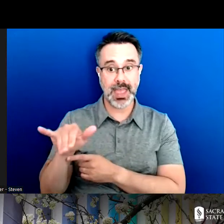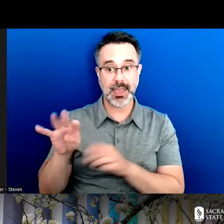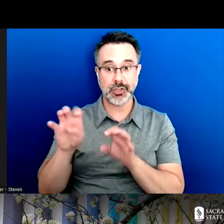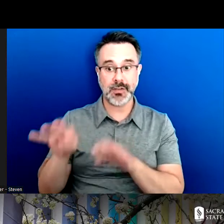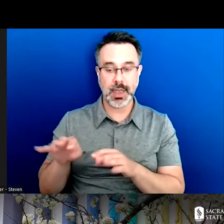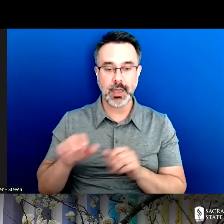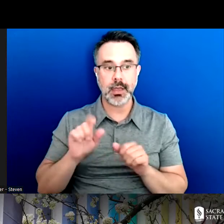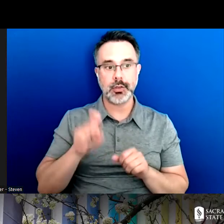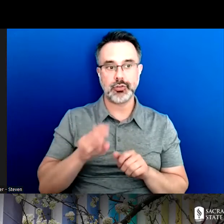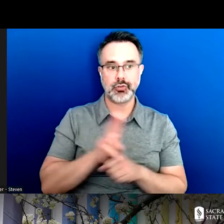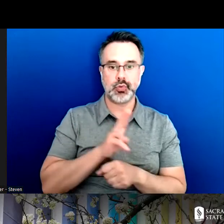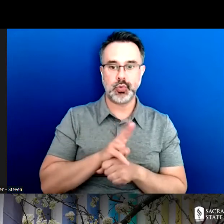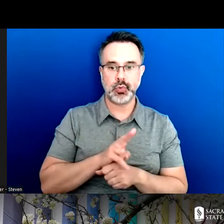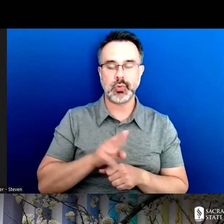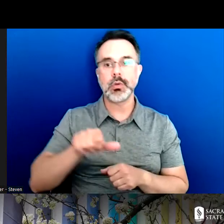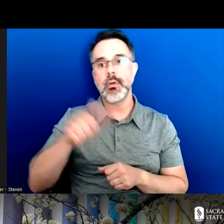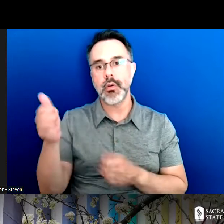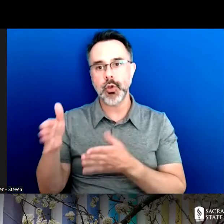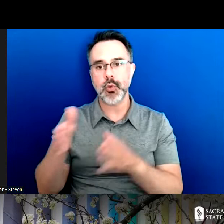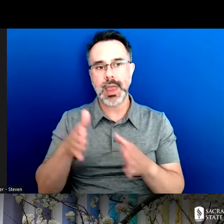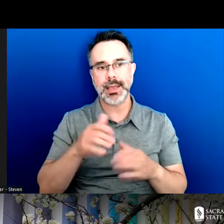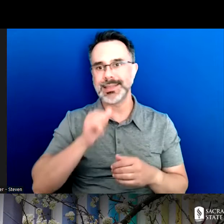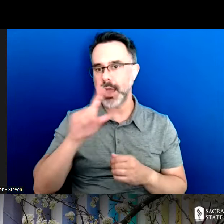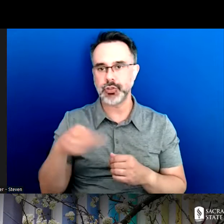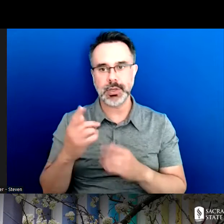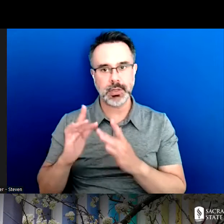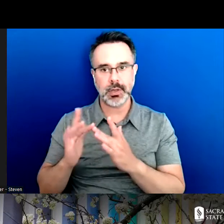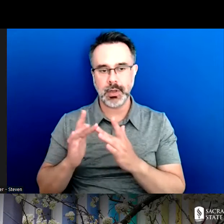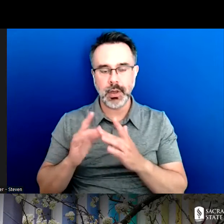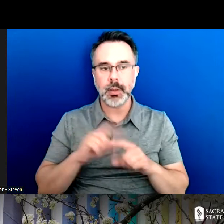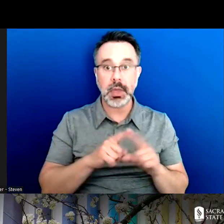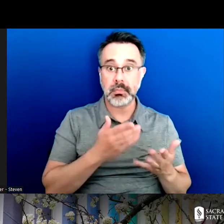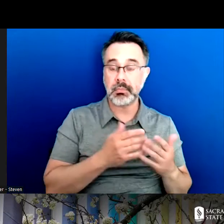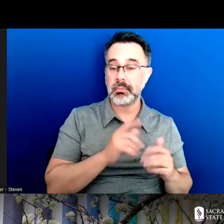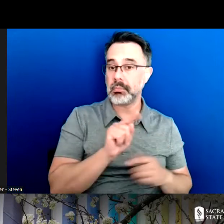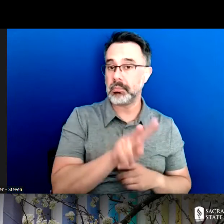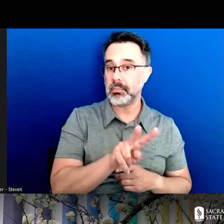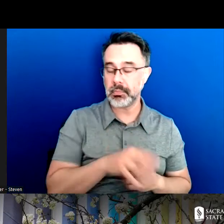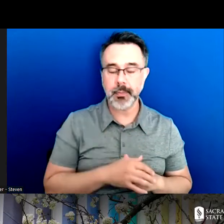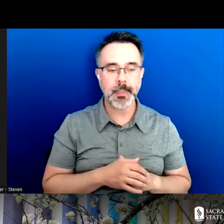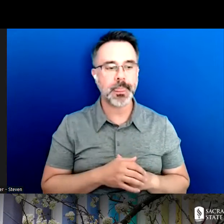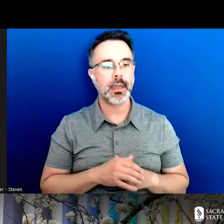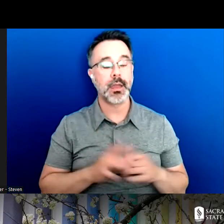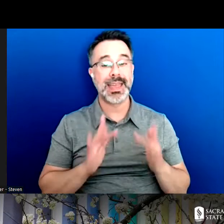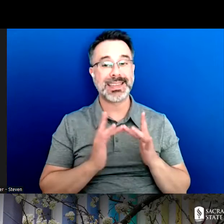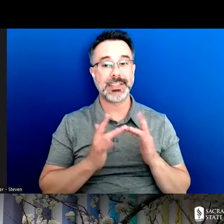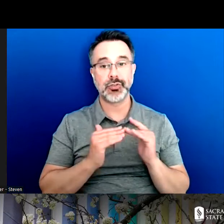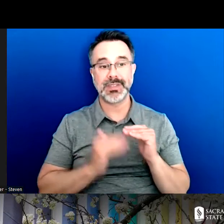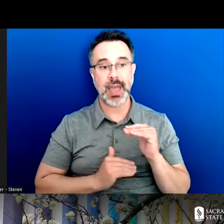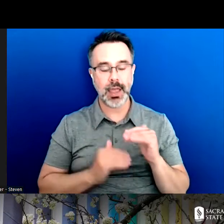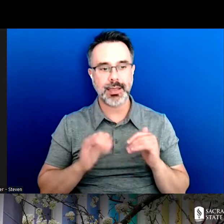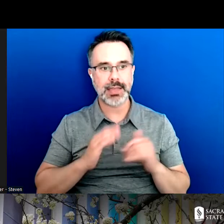other than the internet to reach the aging community, such as television. The digital divide is also a barrier to